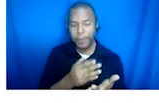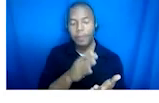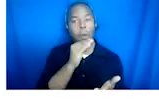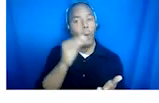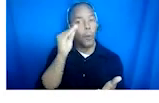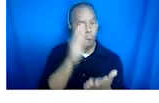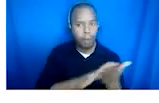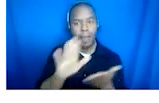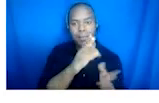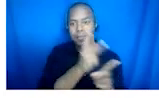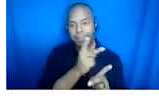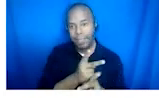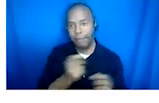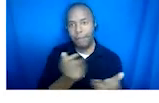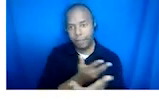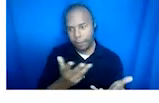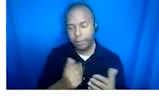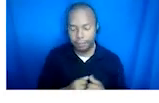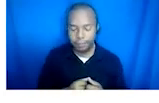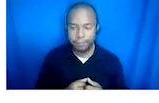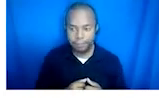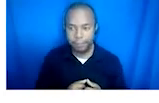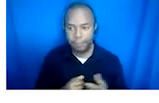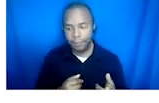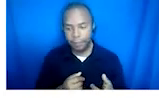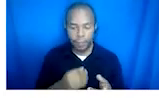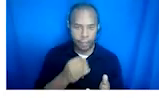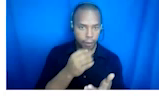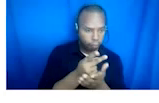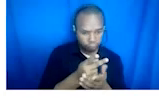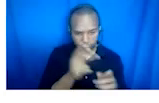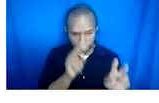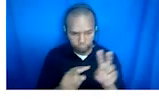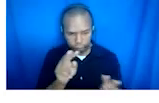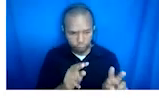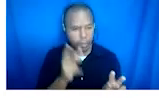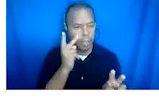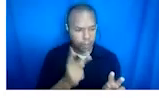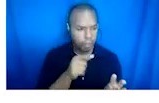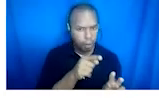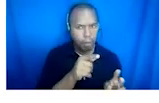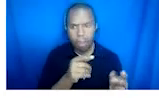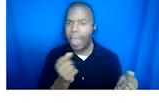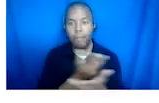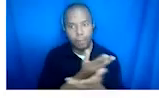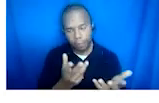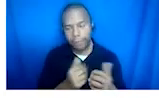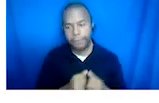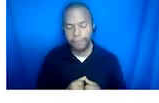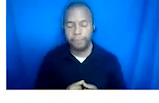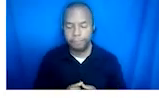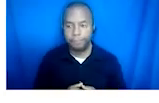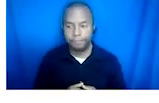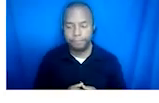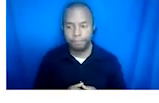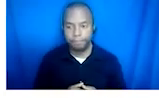those units over there. They confirm their census, that they're still in its census over there. And even though I